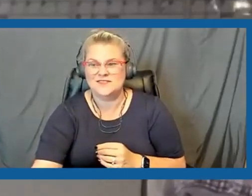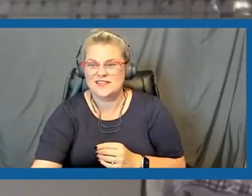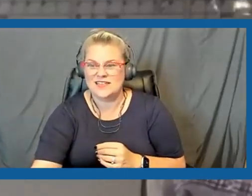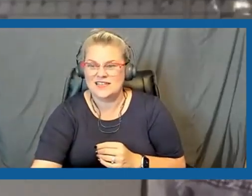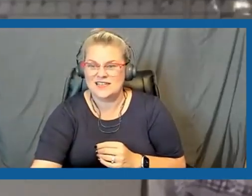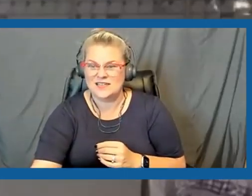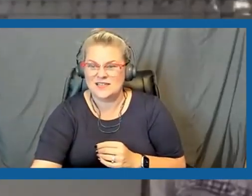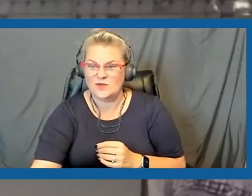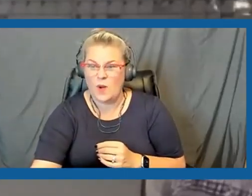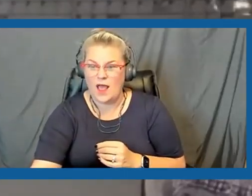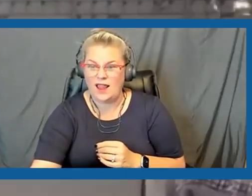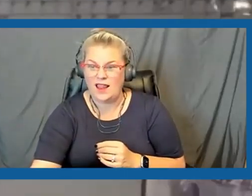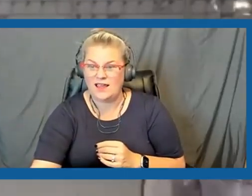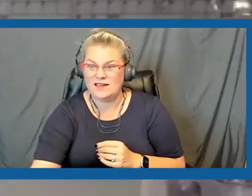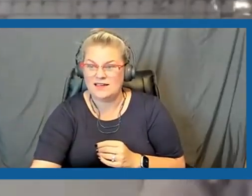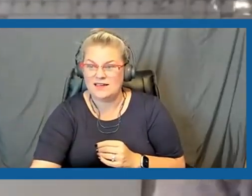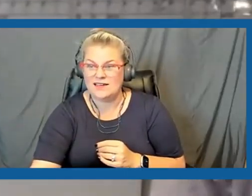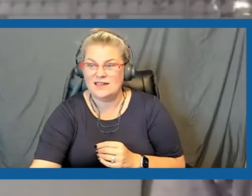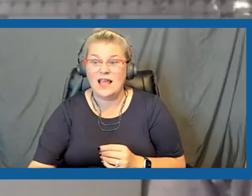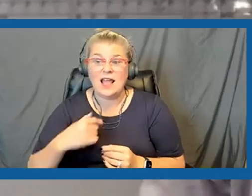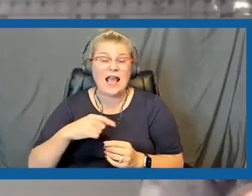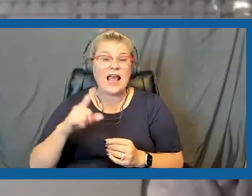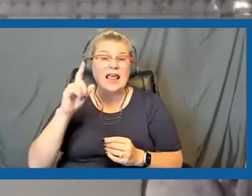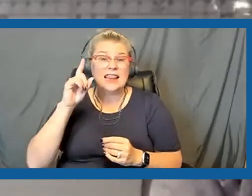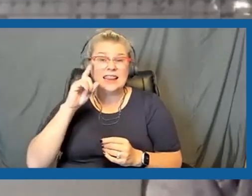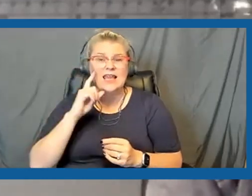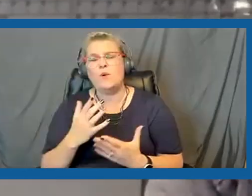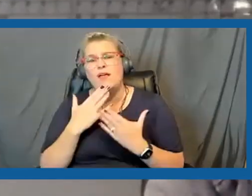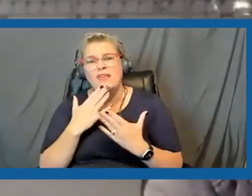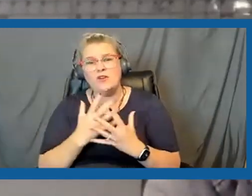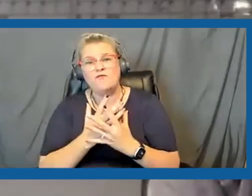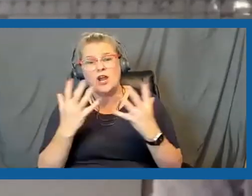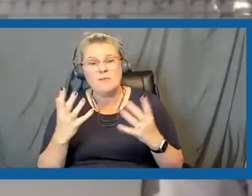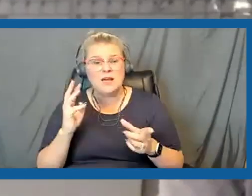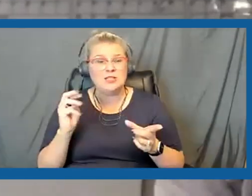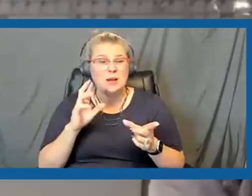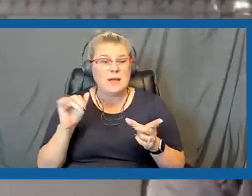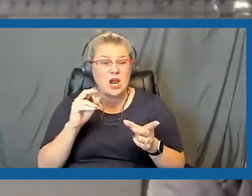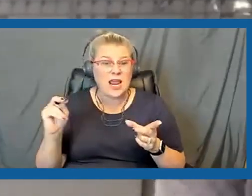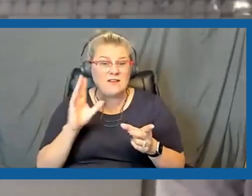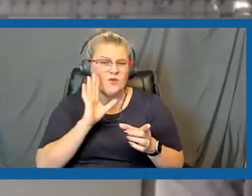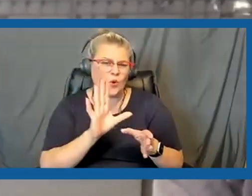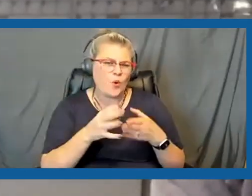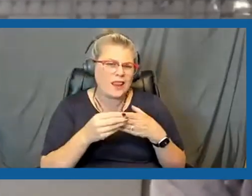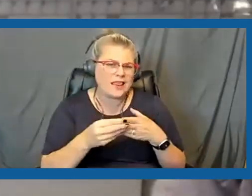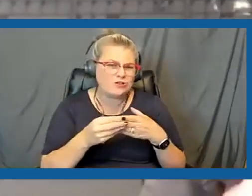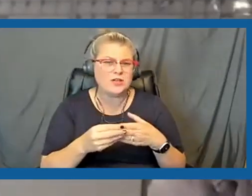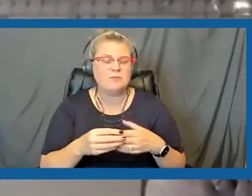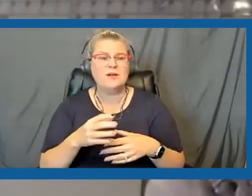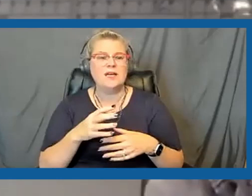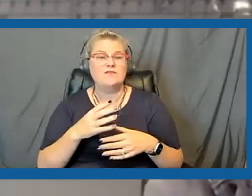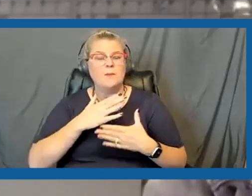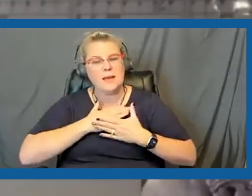Okay, well, I think, thank you. First, thank you very much, Marianne, for your leadership and for being